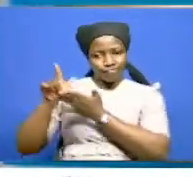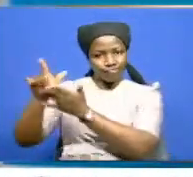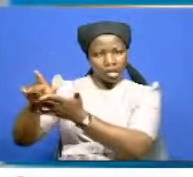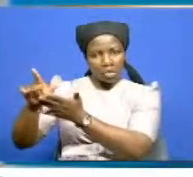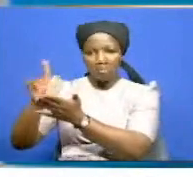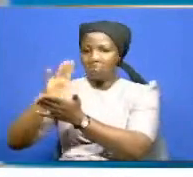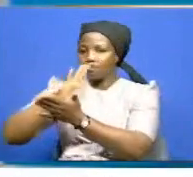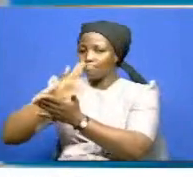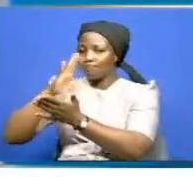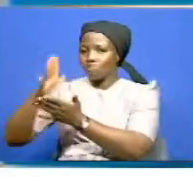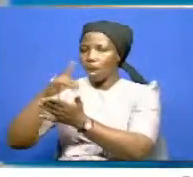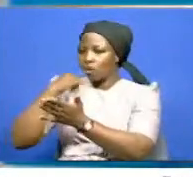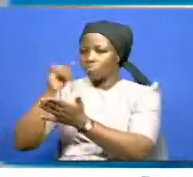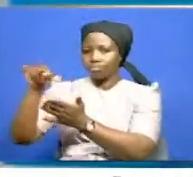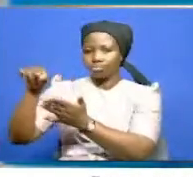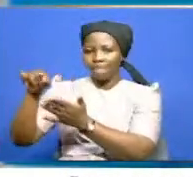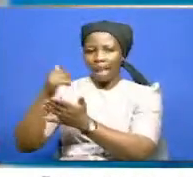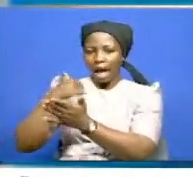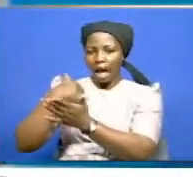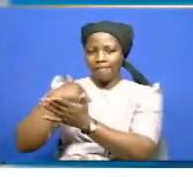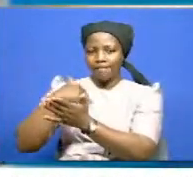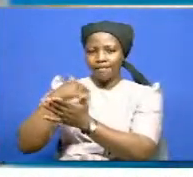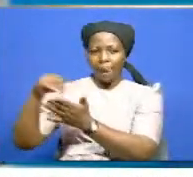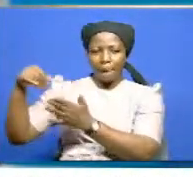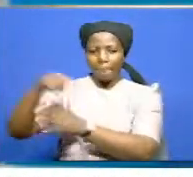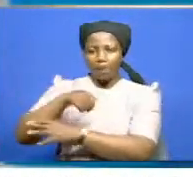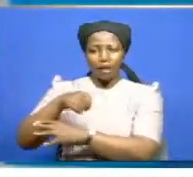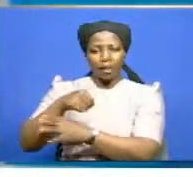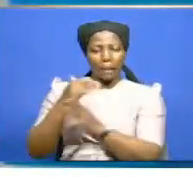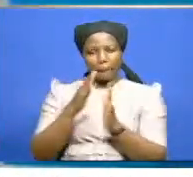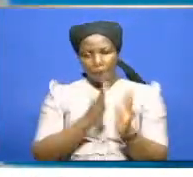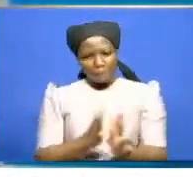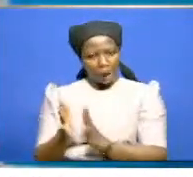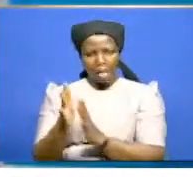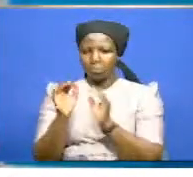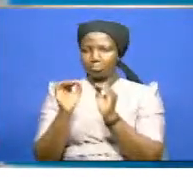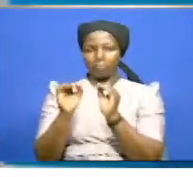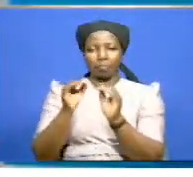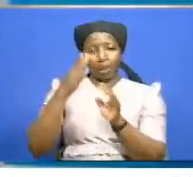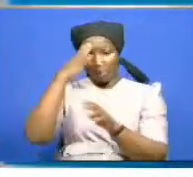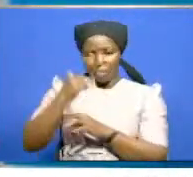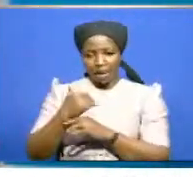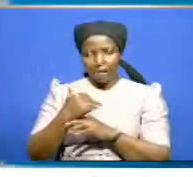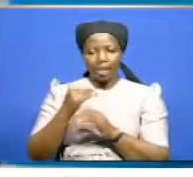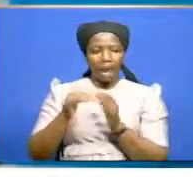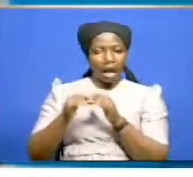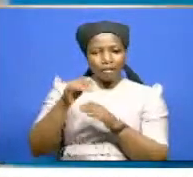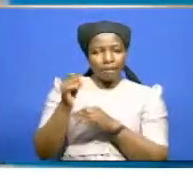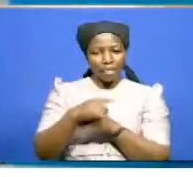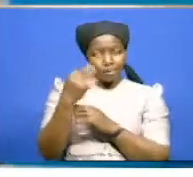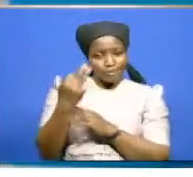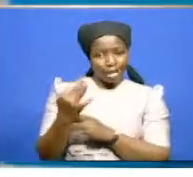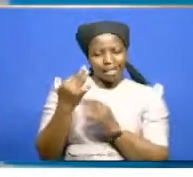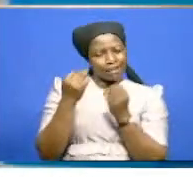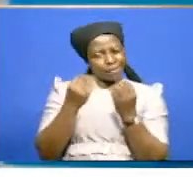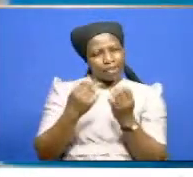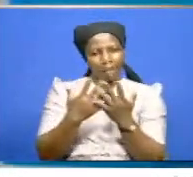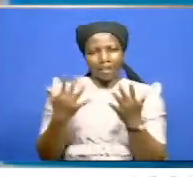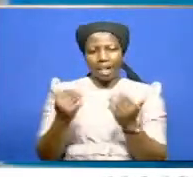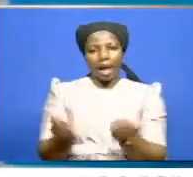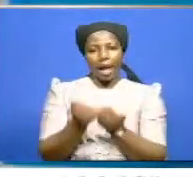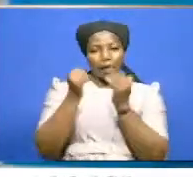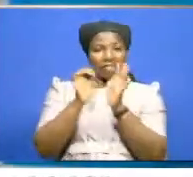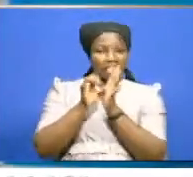borrowers who don't even have a repayment plan. Because after March, so many things happened, like retrenchments